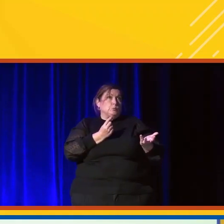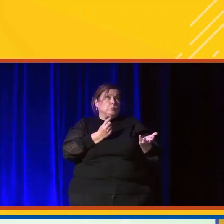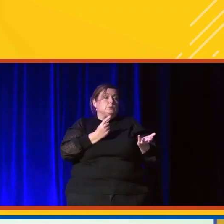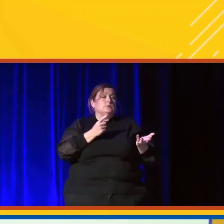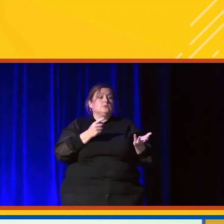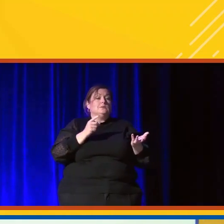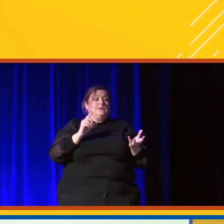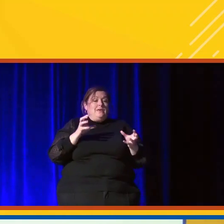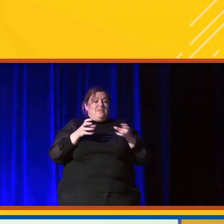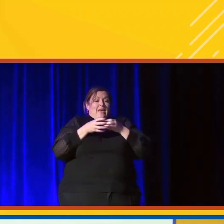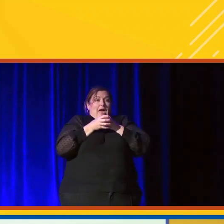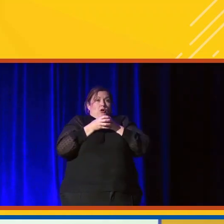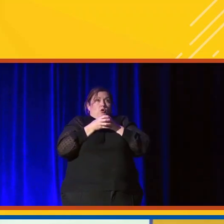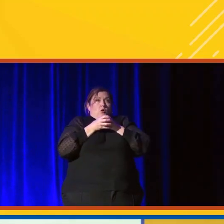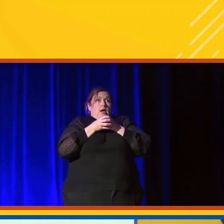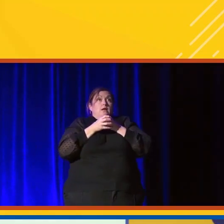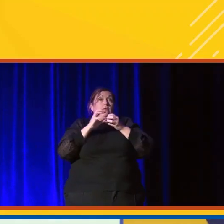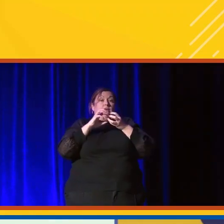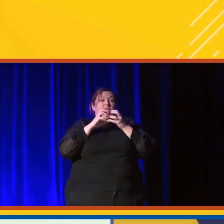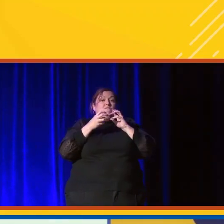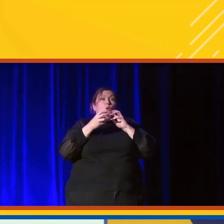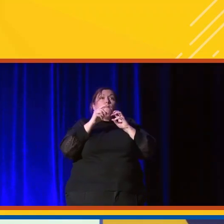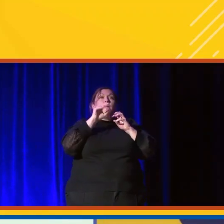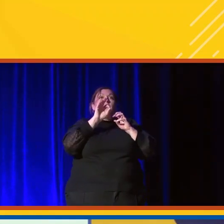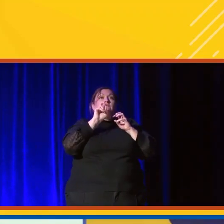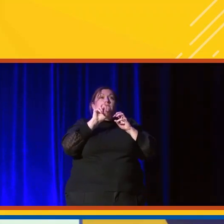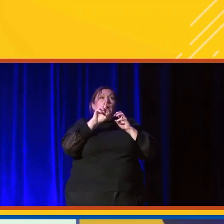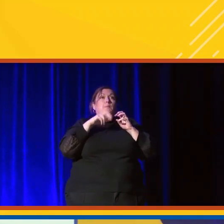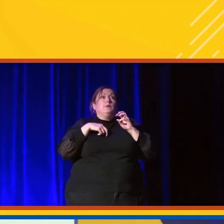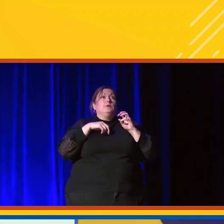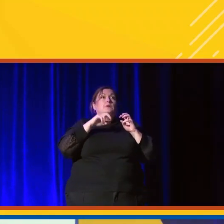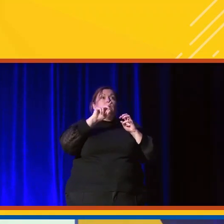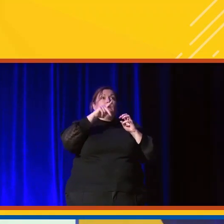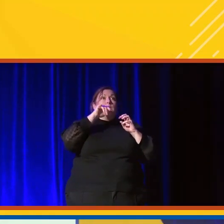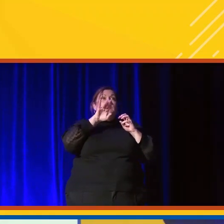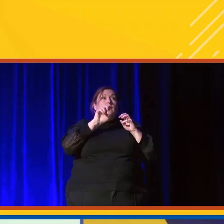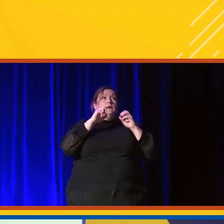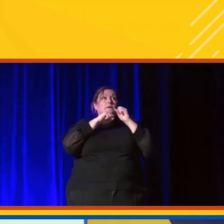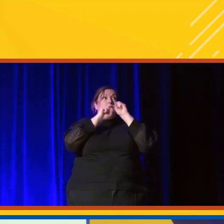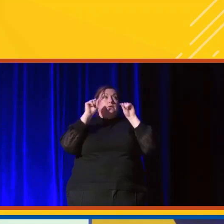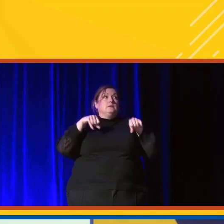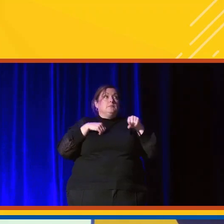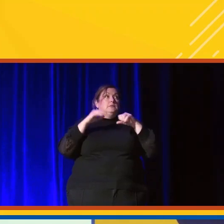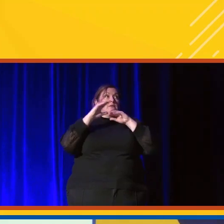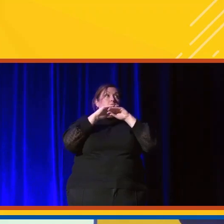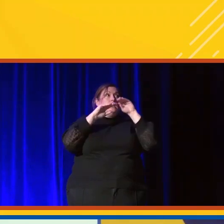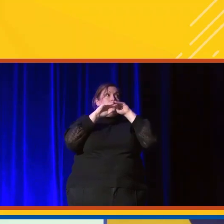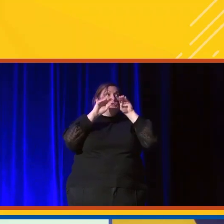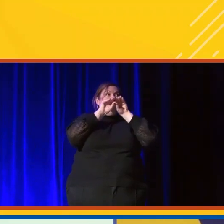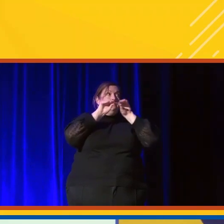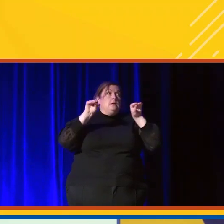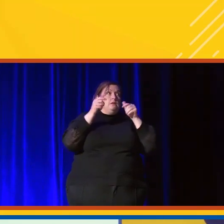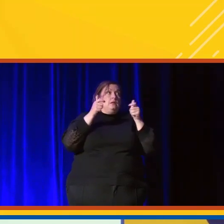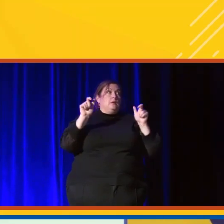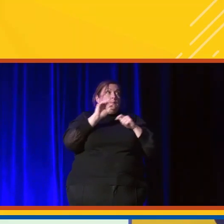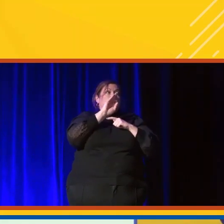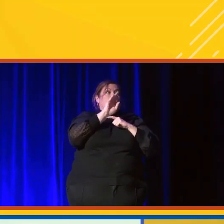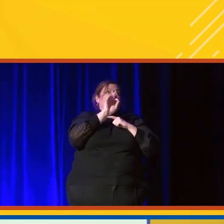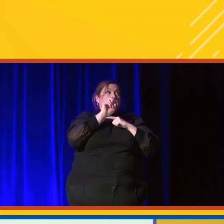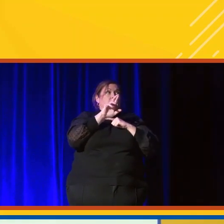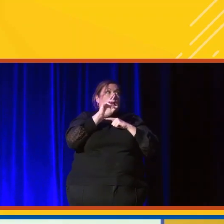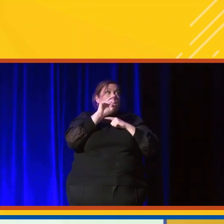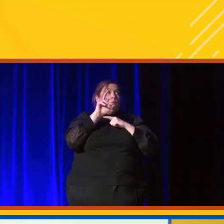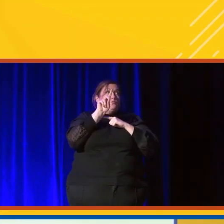They aggregate, they form fibers. These pi systems stack on top of each other and flatten out into these big fibrous